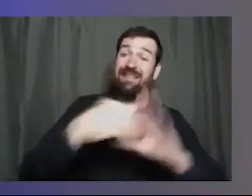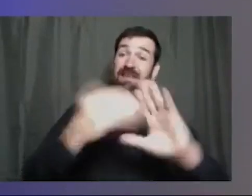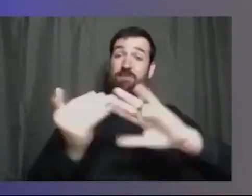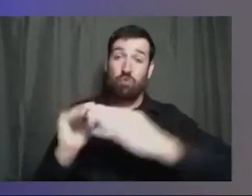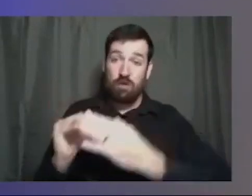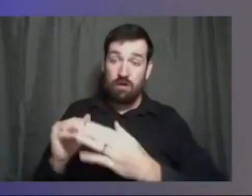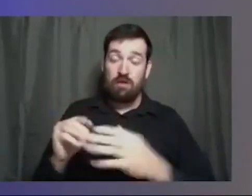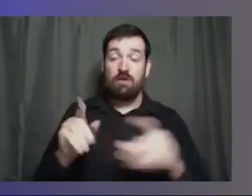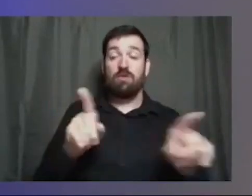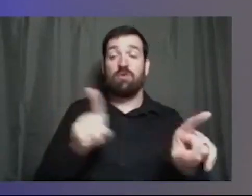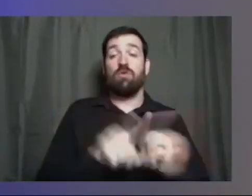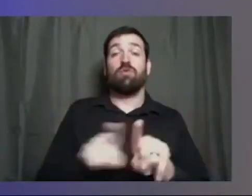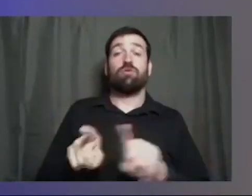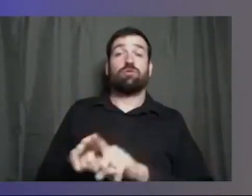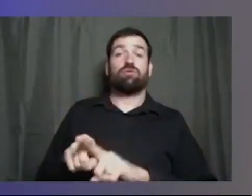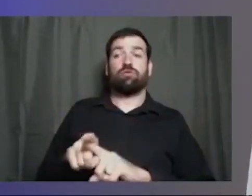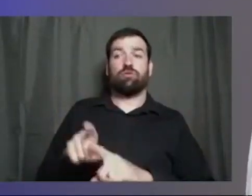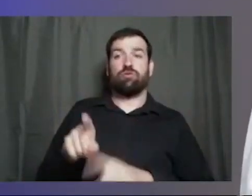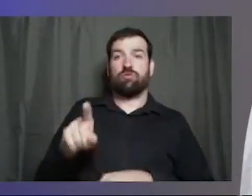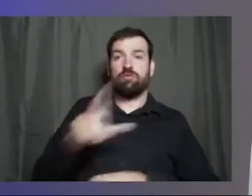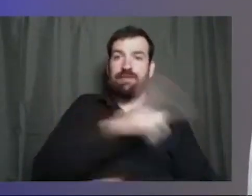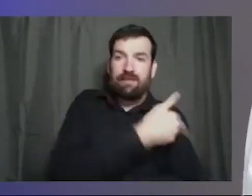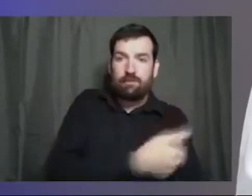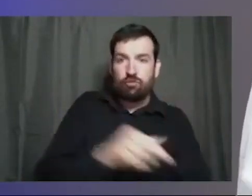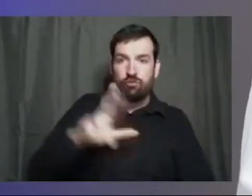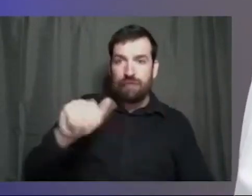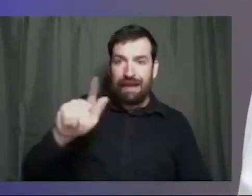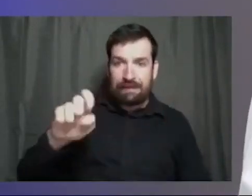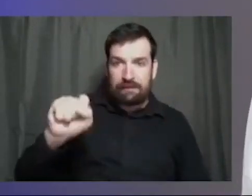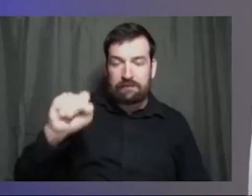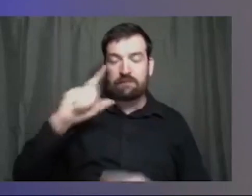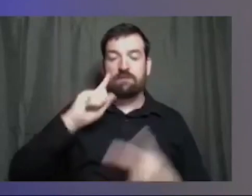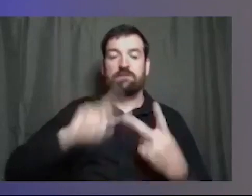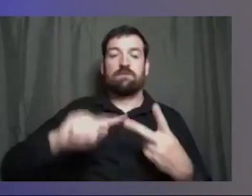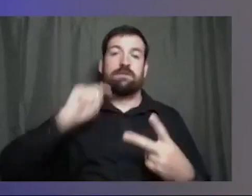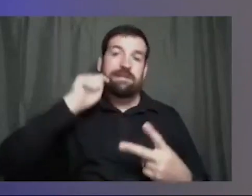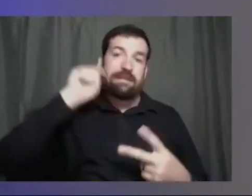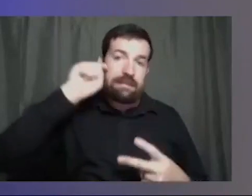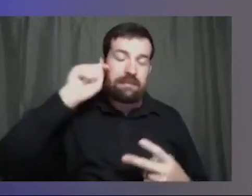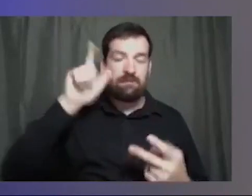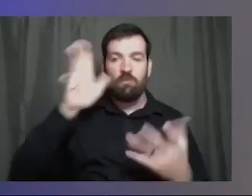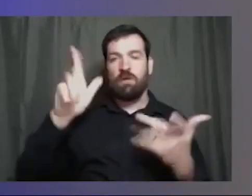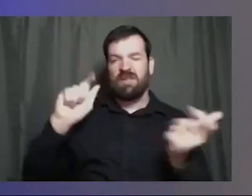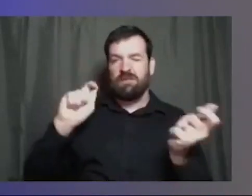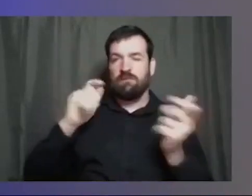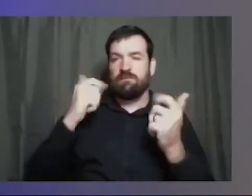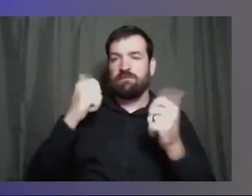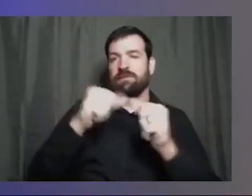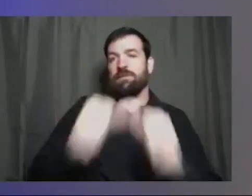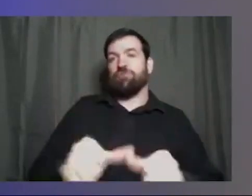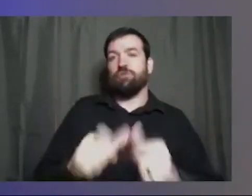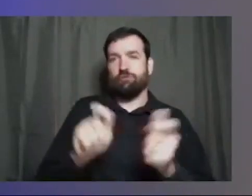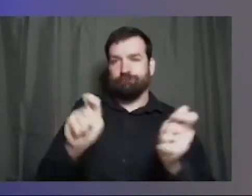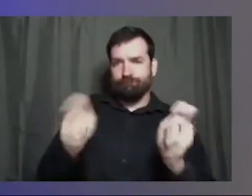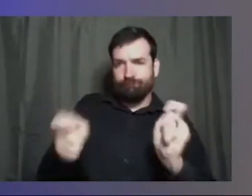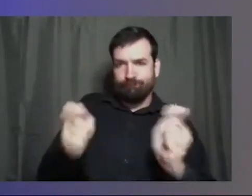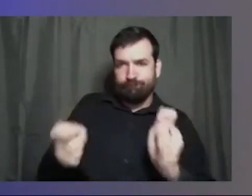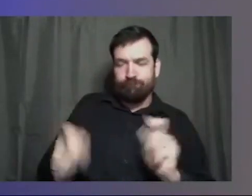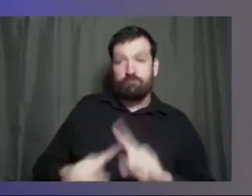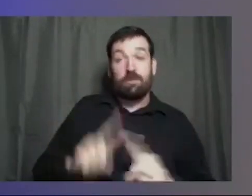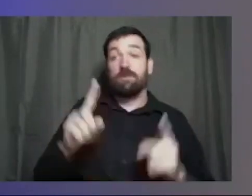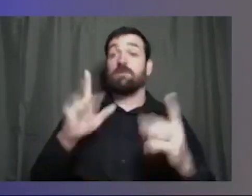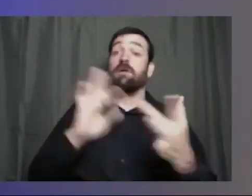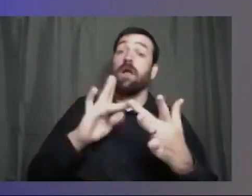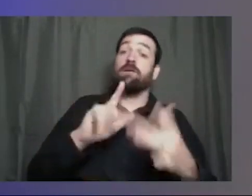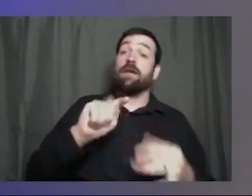I think rates of positives and issues amongst teams, the league will continue to adapt to that. But yes, contact tracing and testing are still going to be very